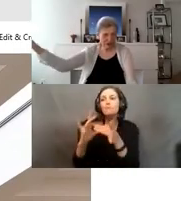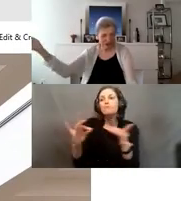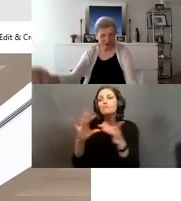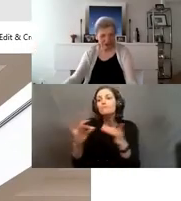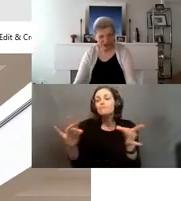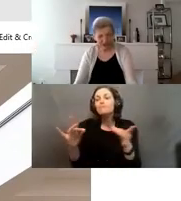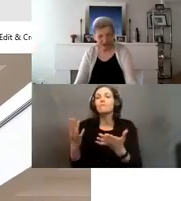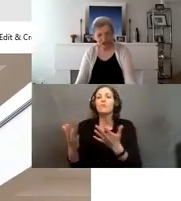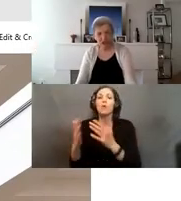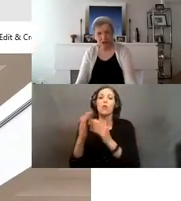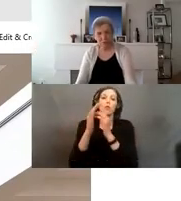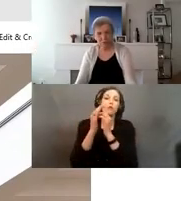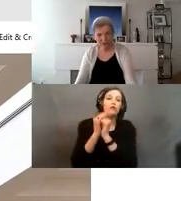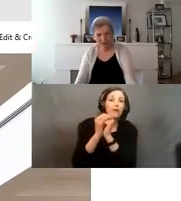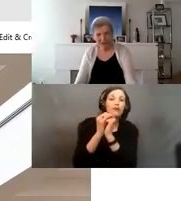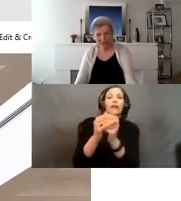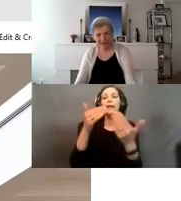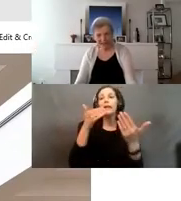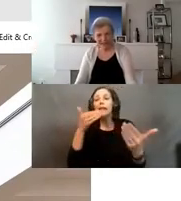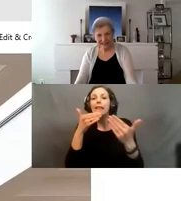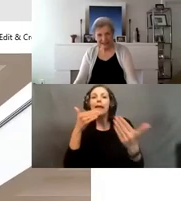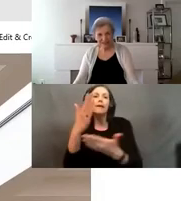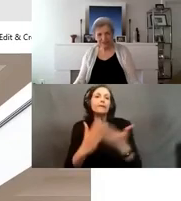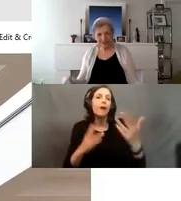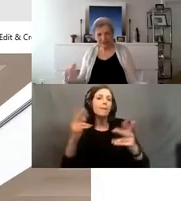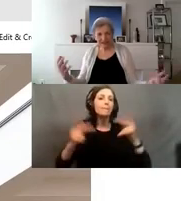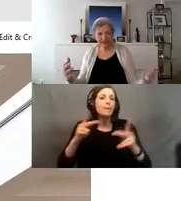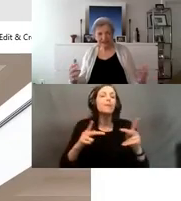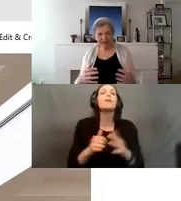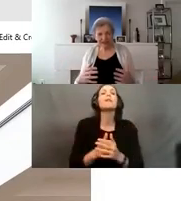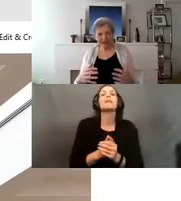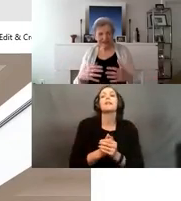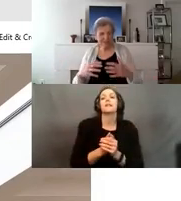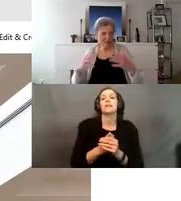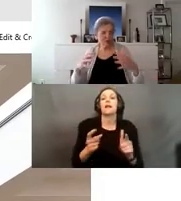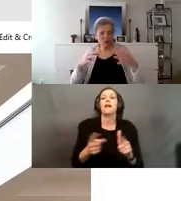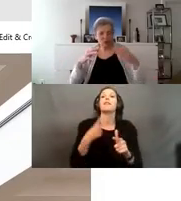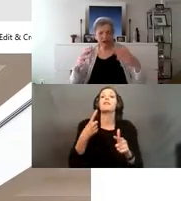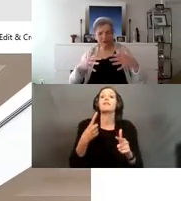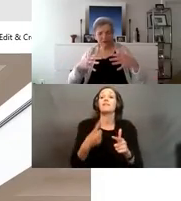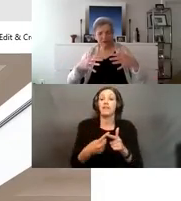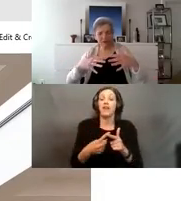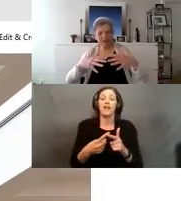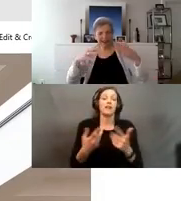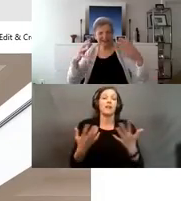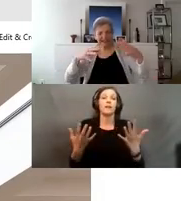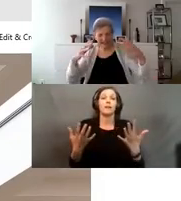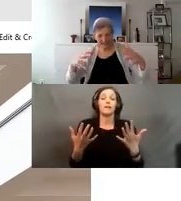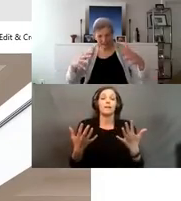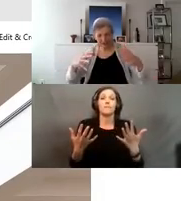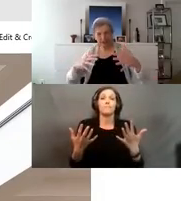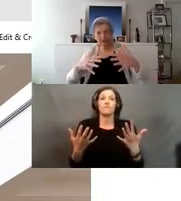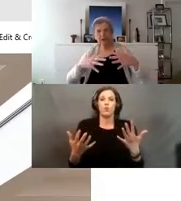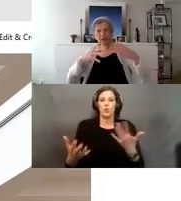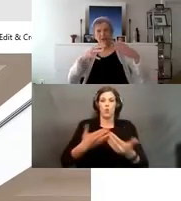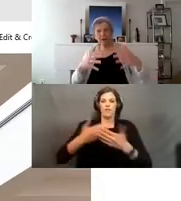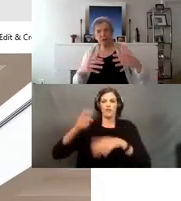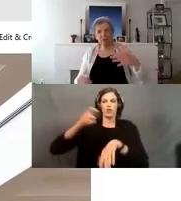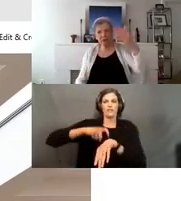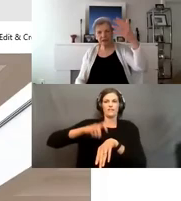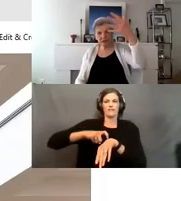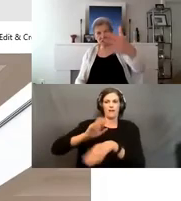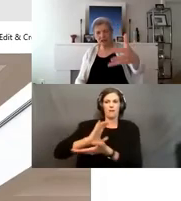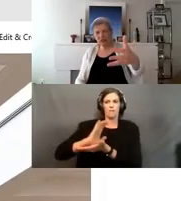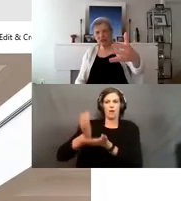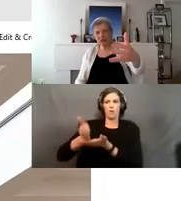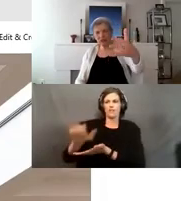congratulate and thank some. And then, but for whatever that length, there will